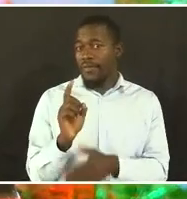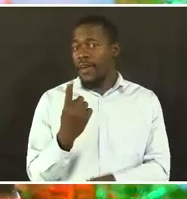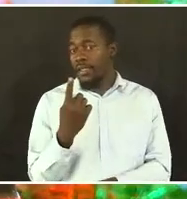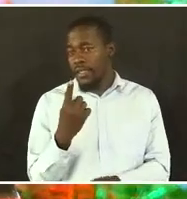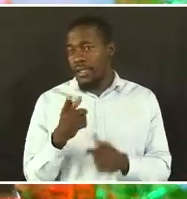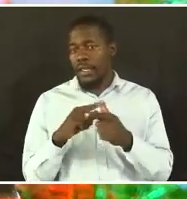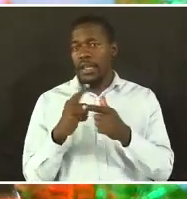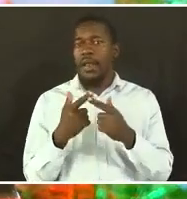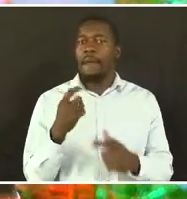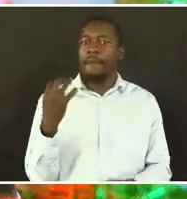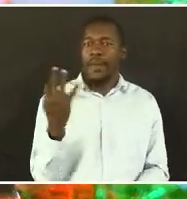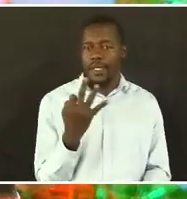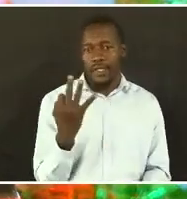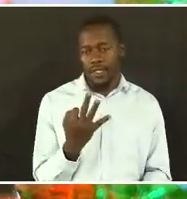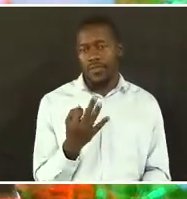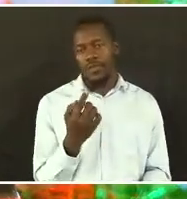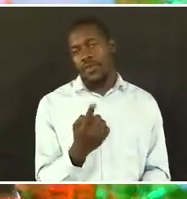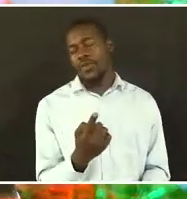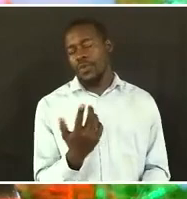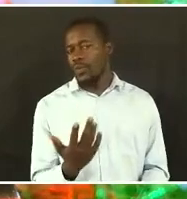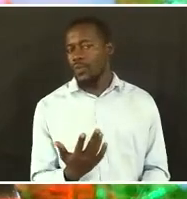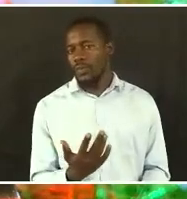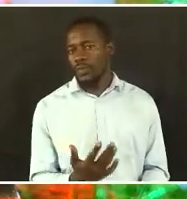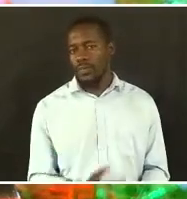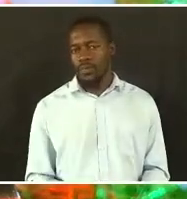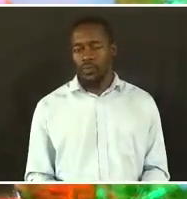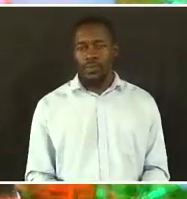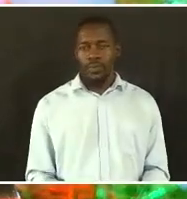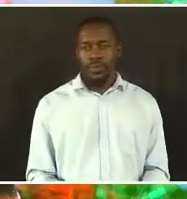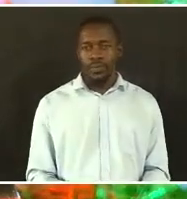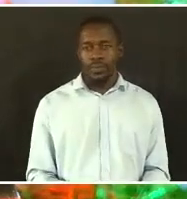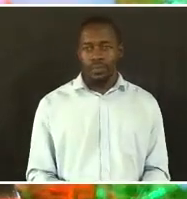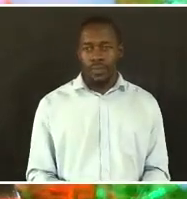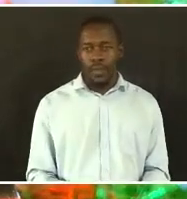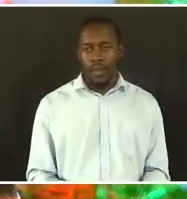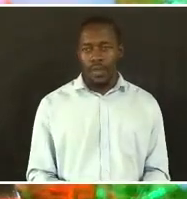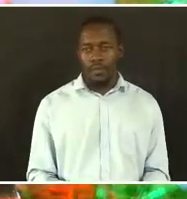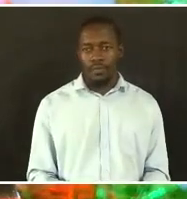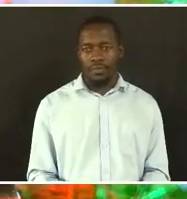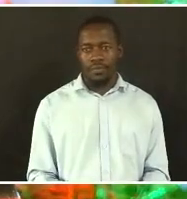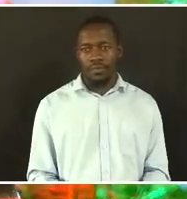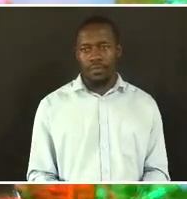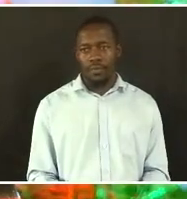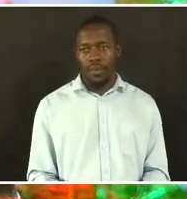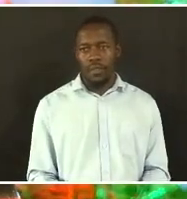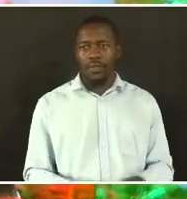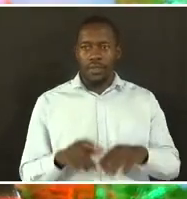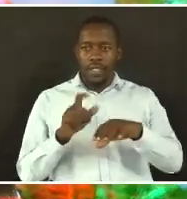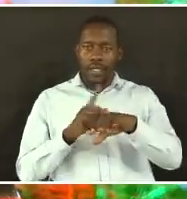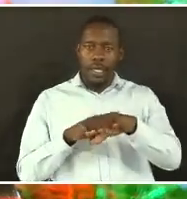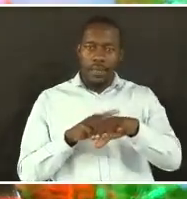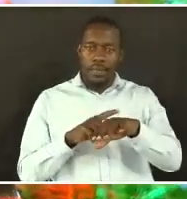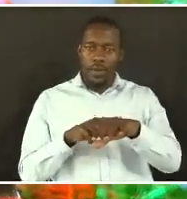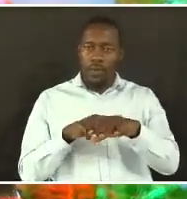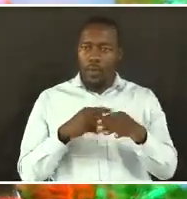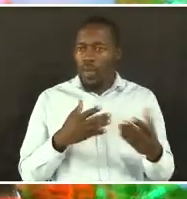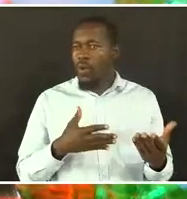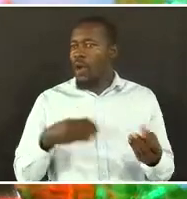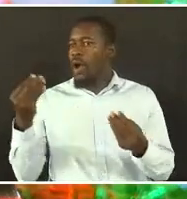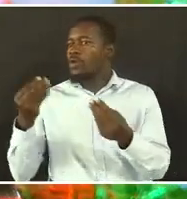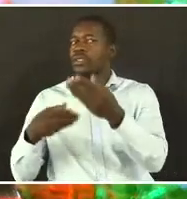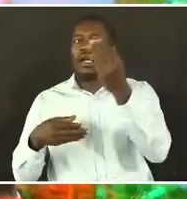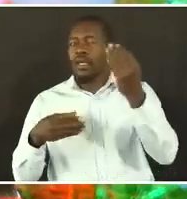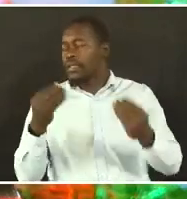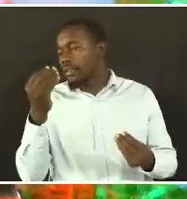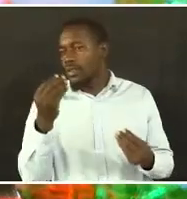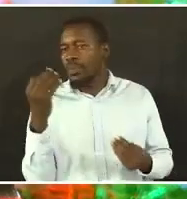be interested in the man who relieves the physical. When we are going out to people, you see, you cannot go